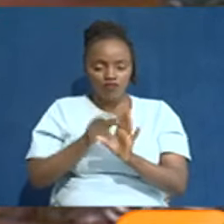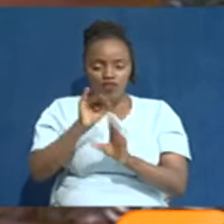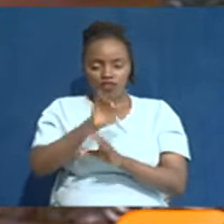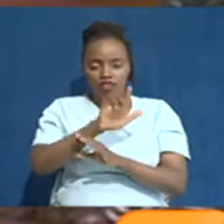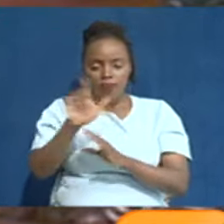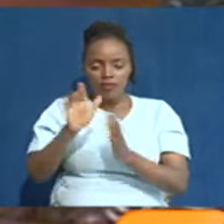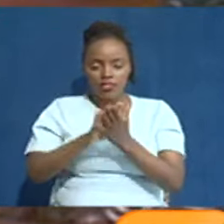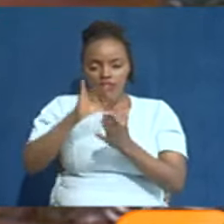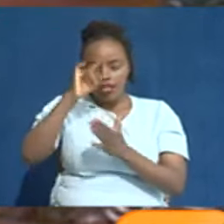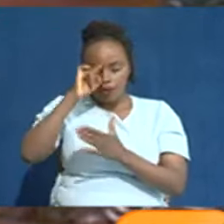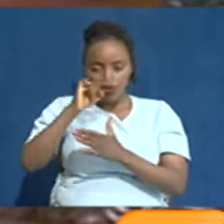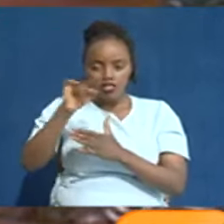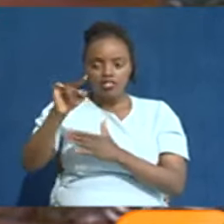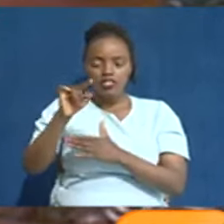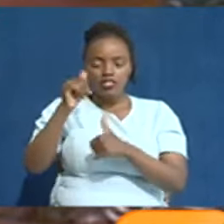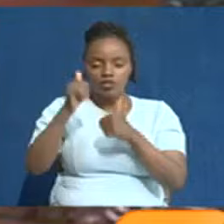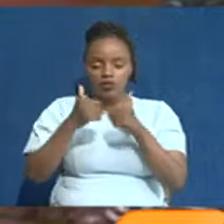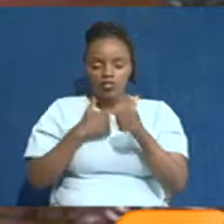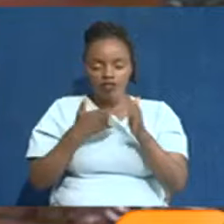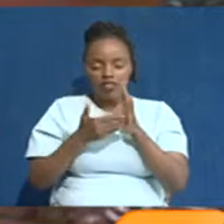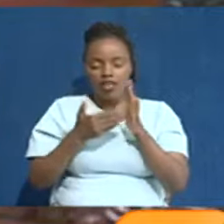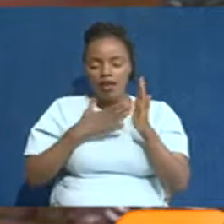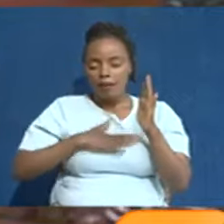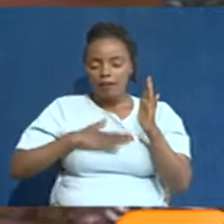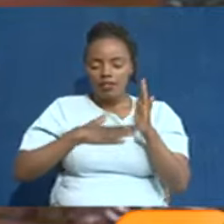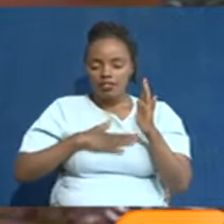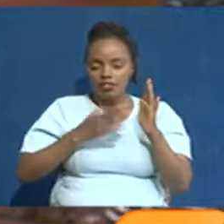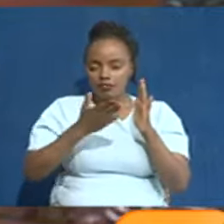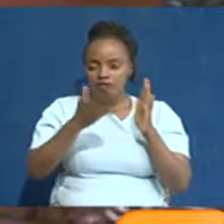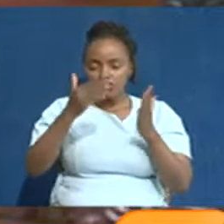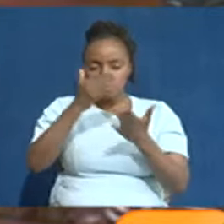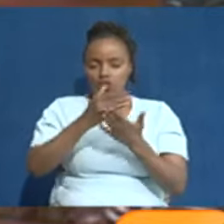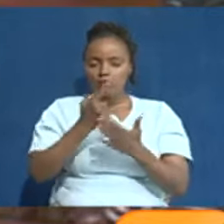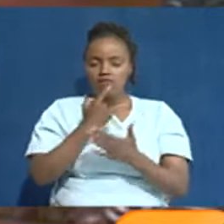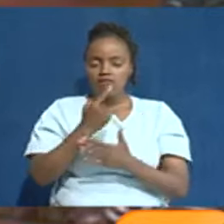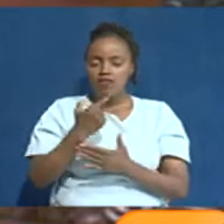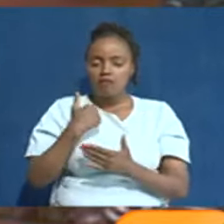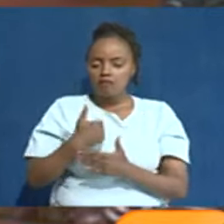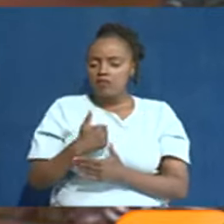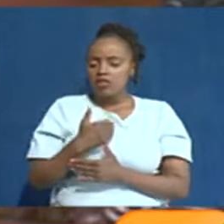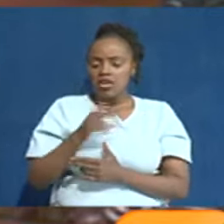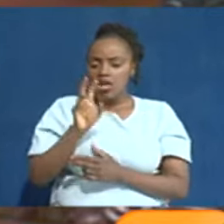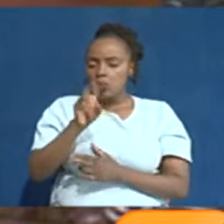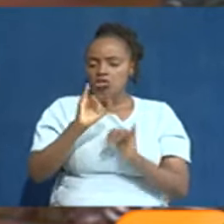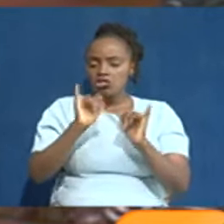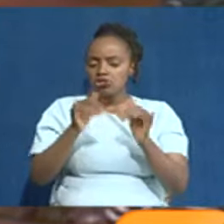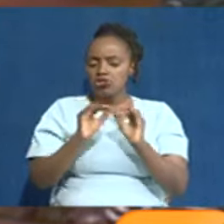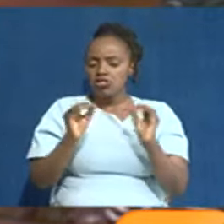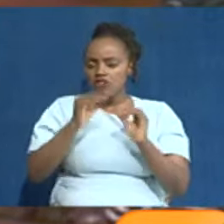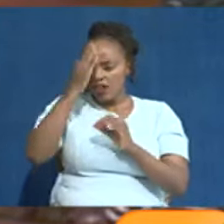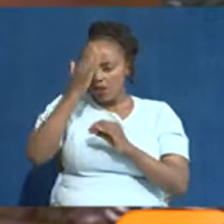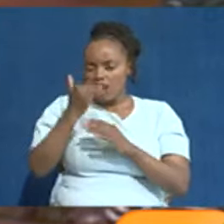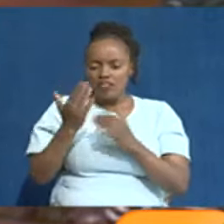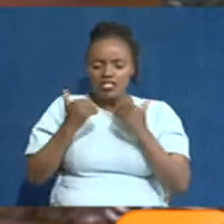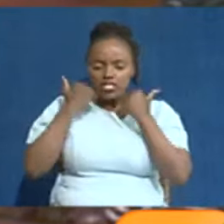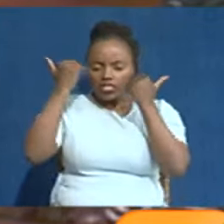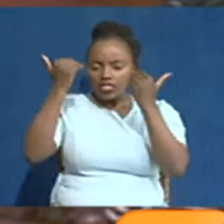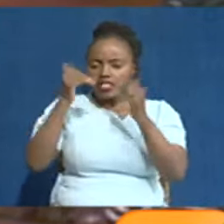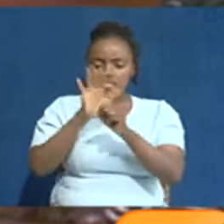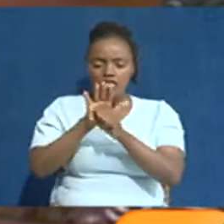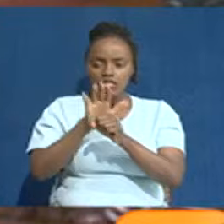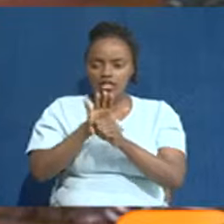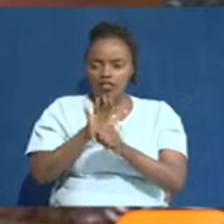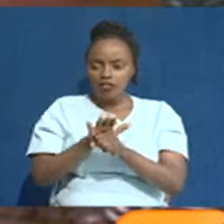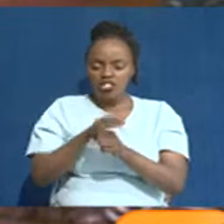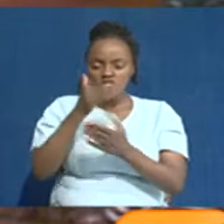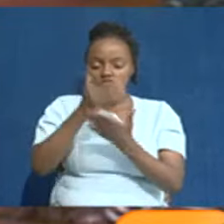and policies. So please, stop saying I no longer watch news because it's distressing.